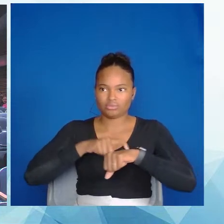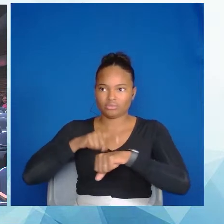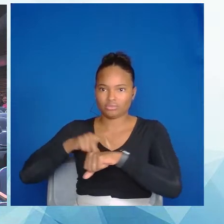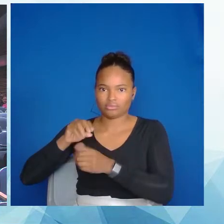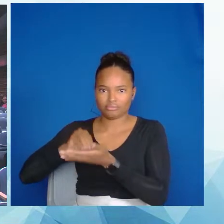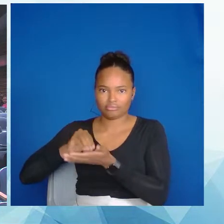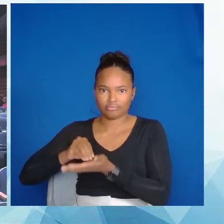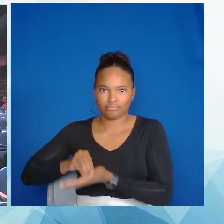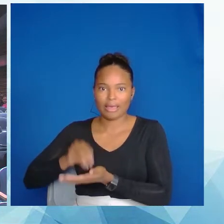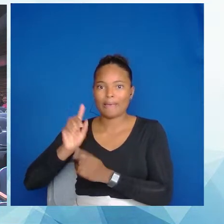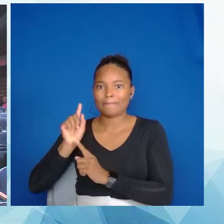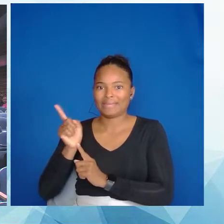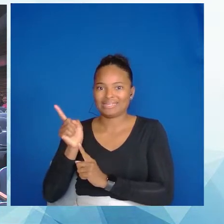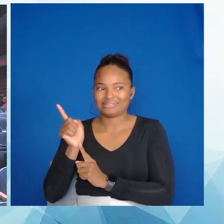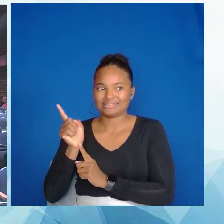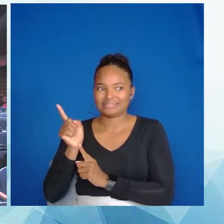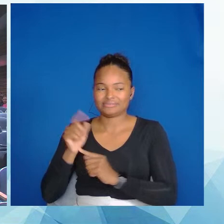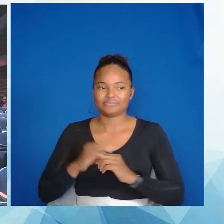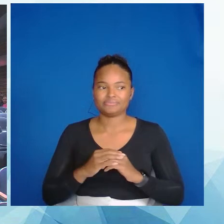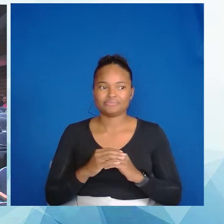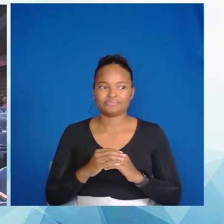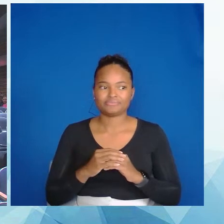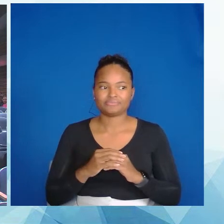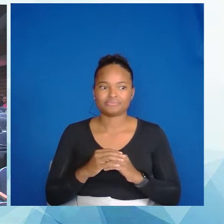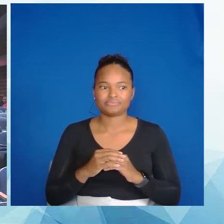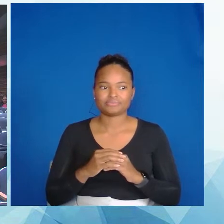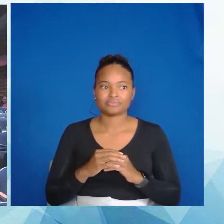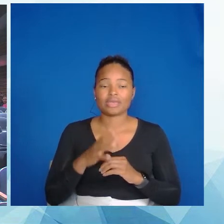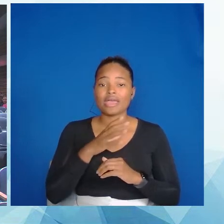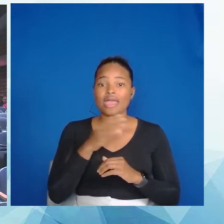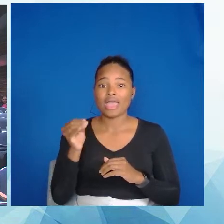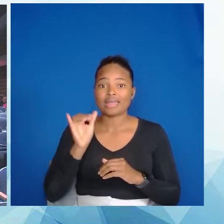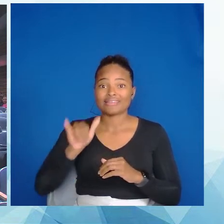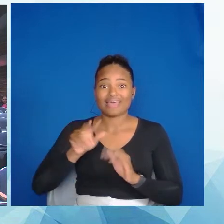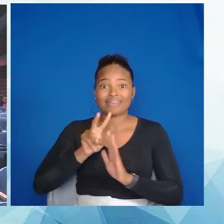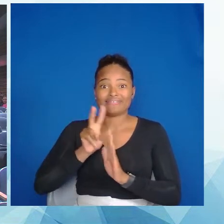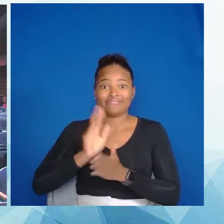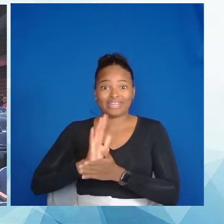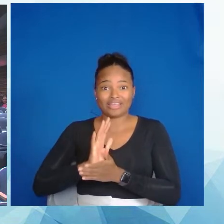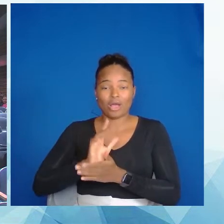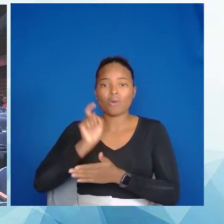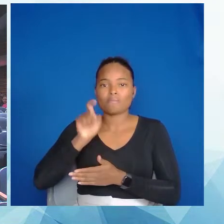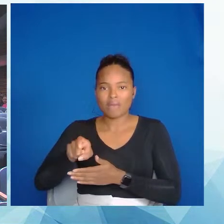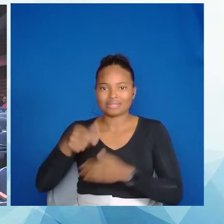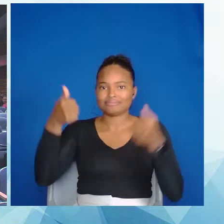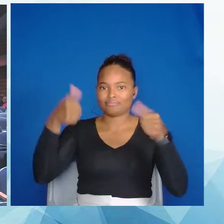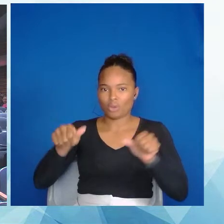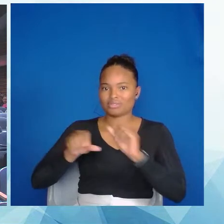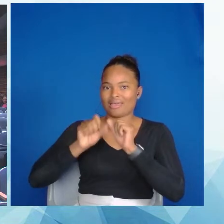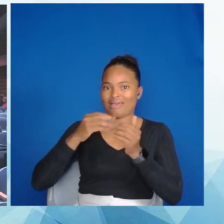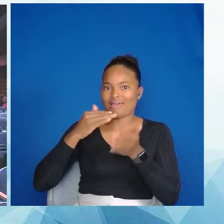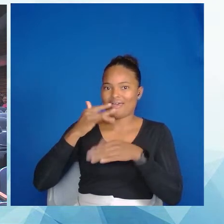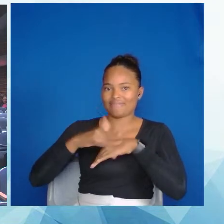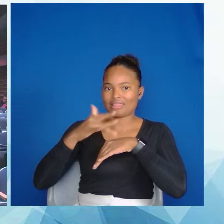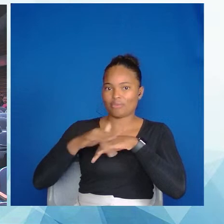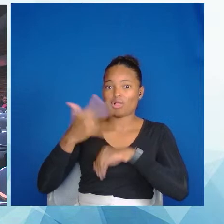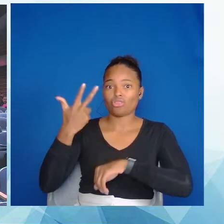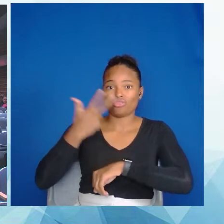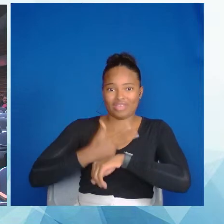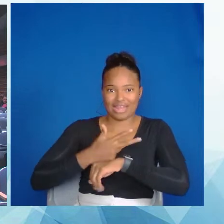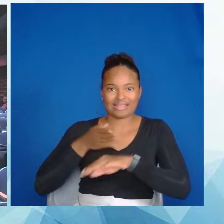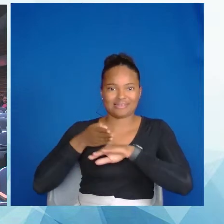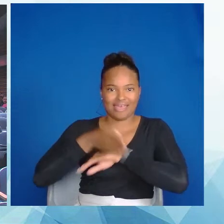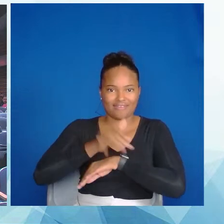or videos available within 3 days after the meeting. The